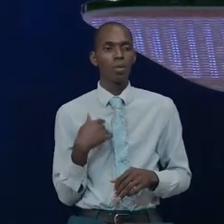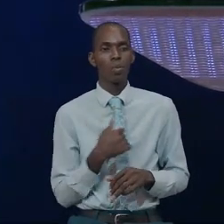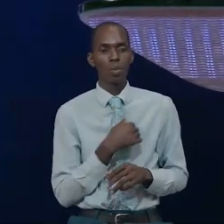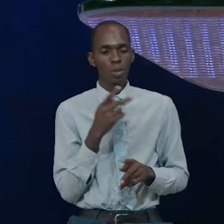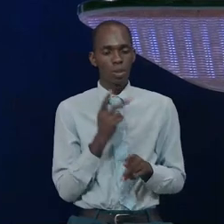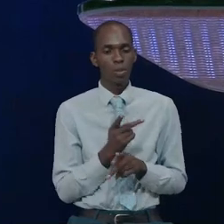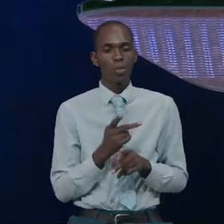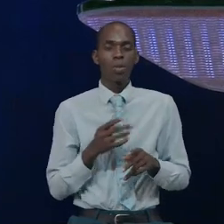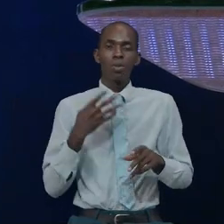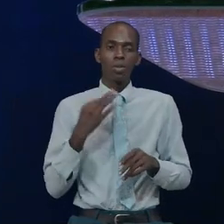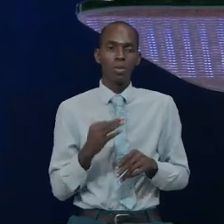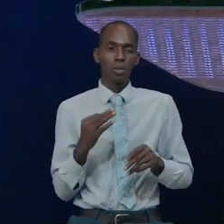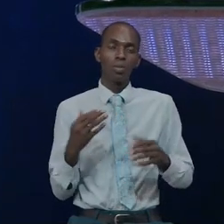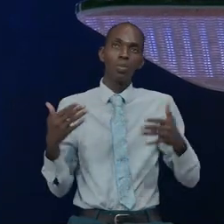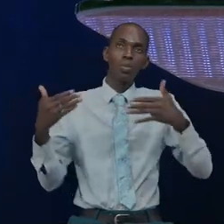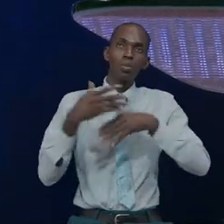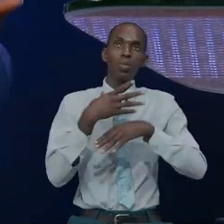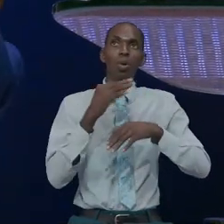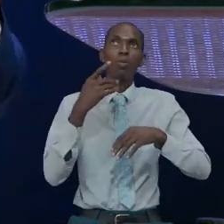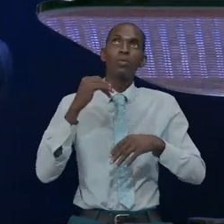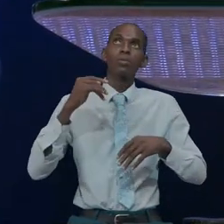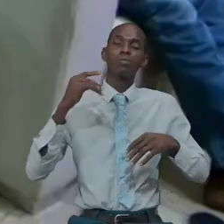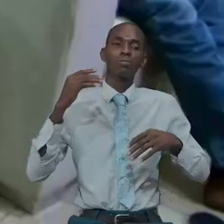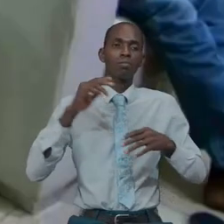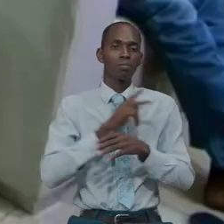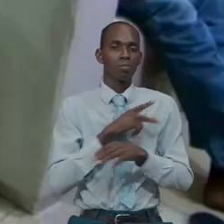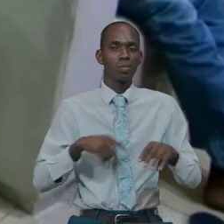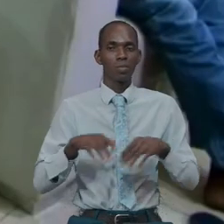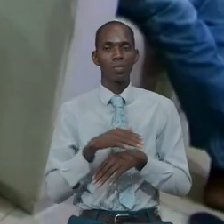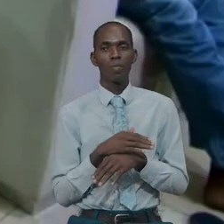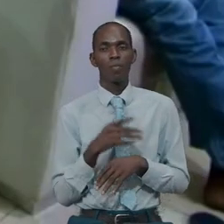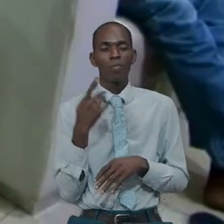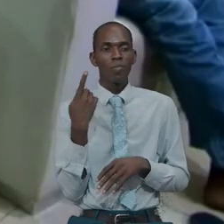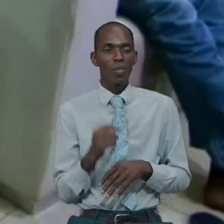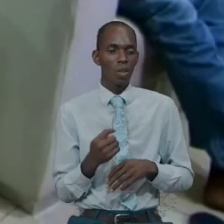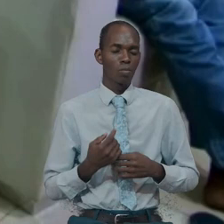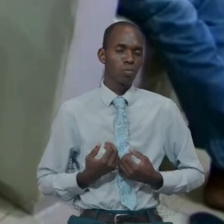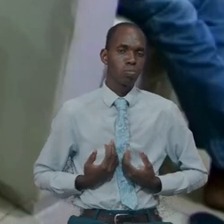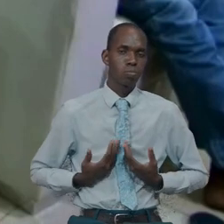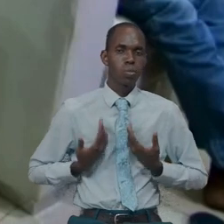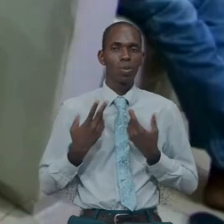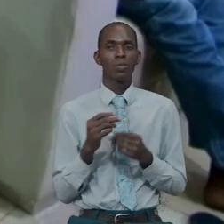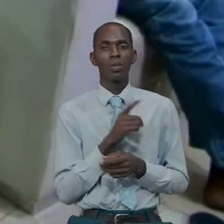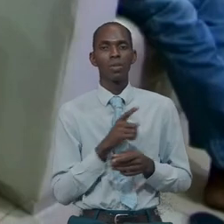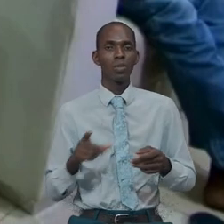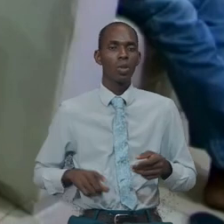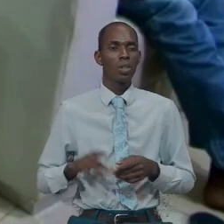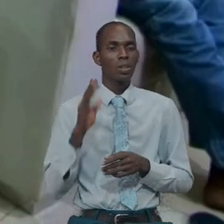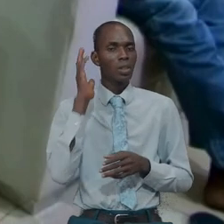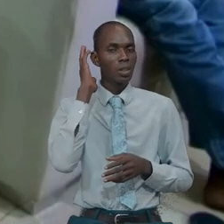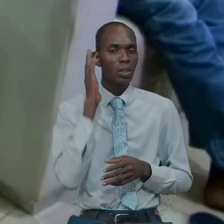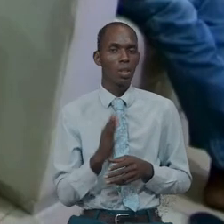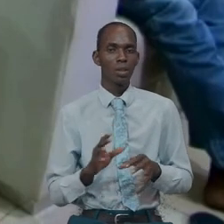reign of the King of the kingdom. The zeal of the Lord of hosts shall